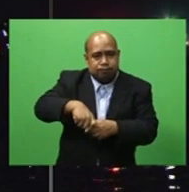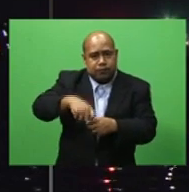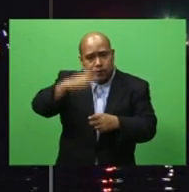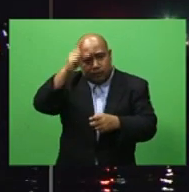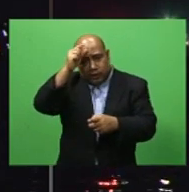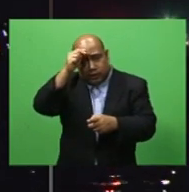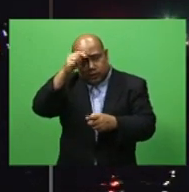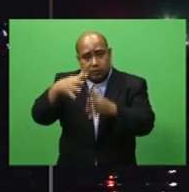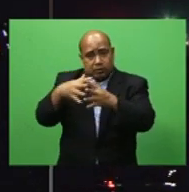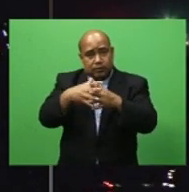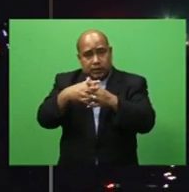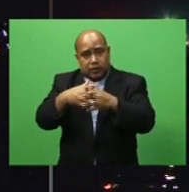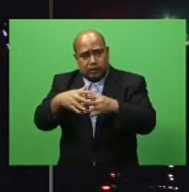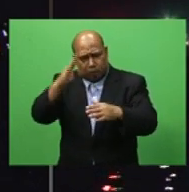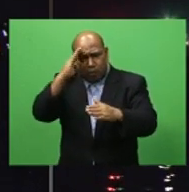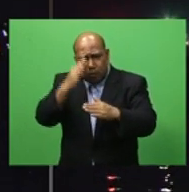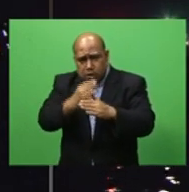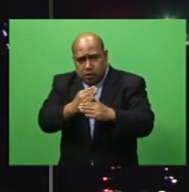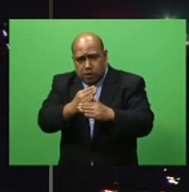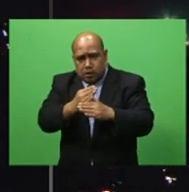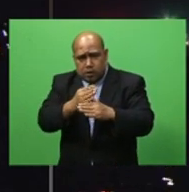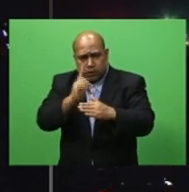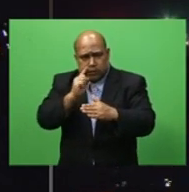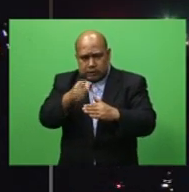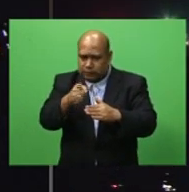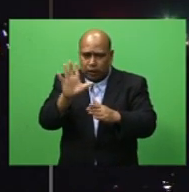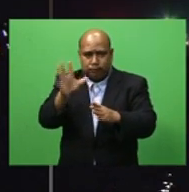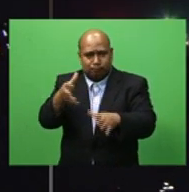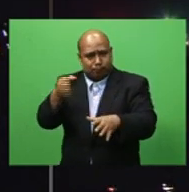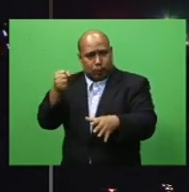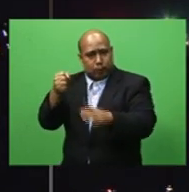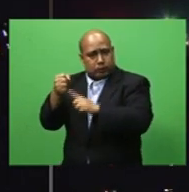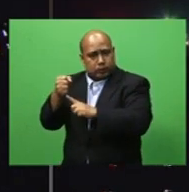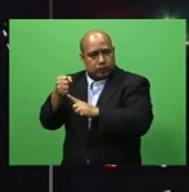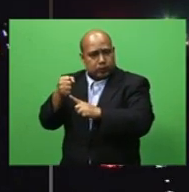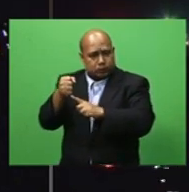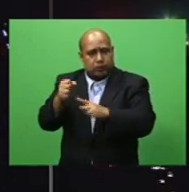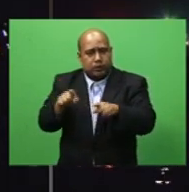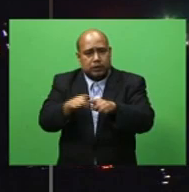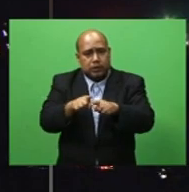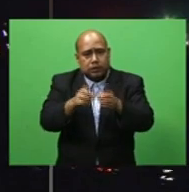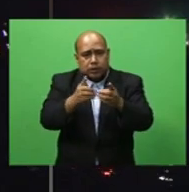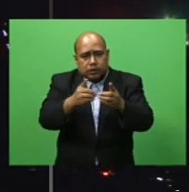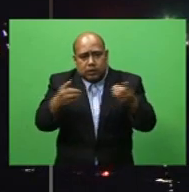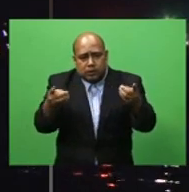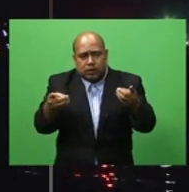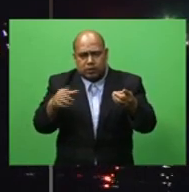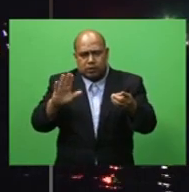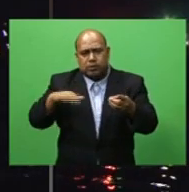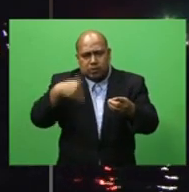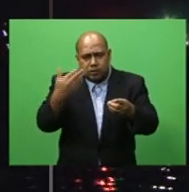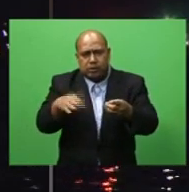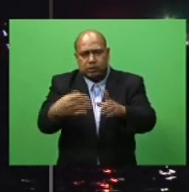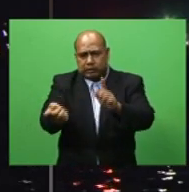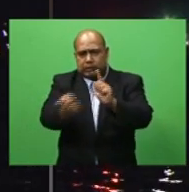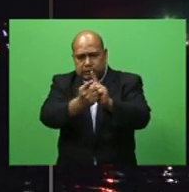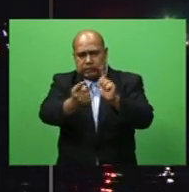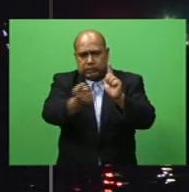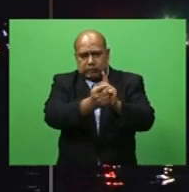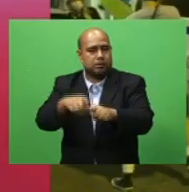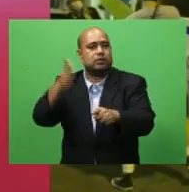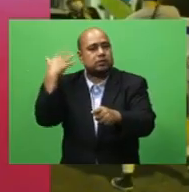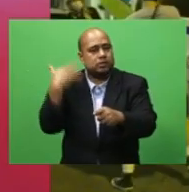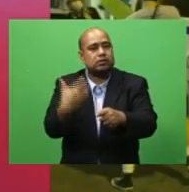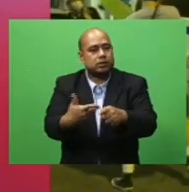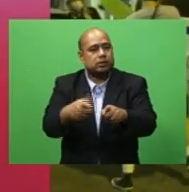they are hoping that racism comes to a grinding halt because the minorities have always had to face this issue. Lena Reese has